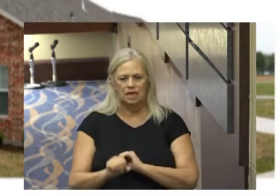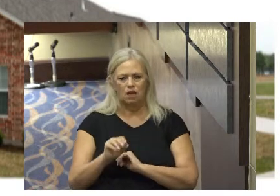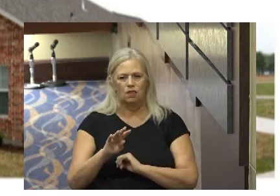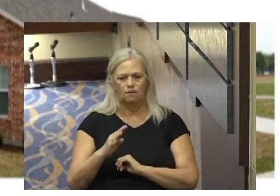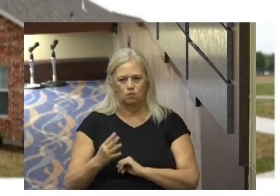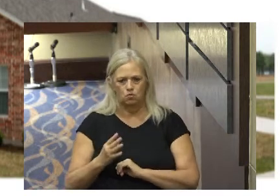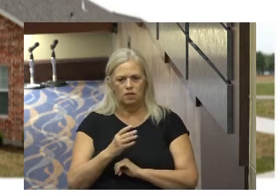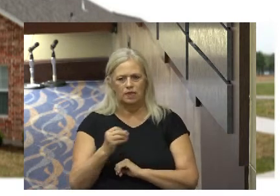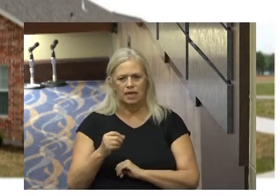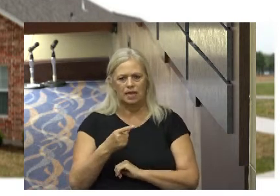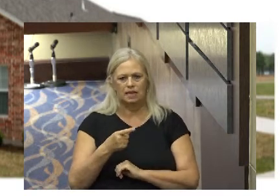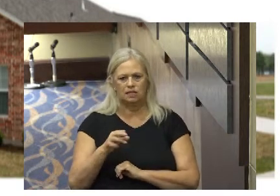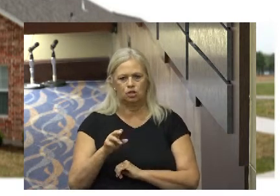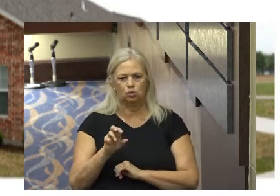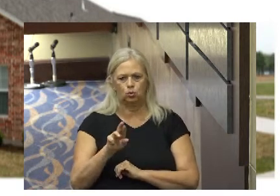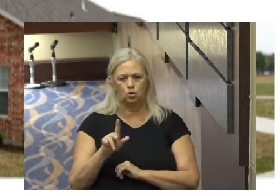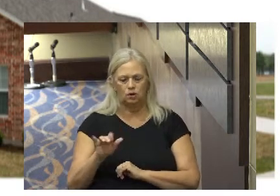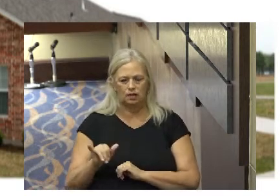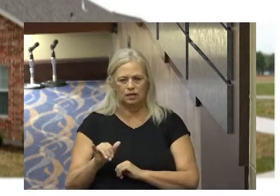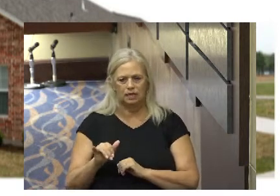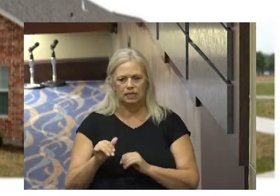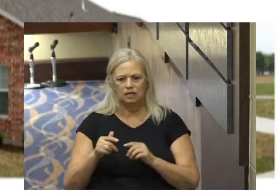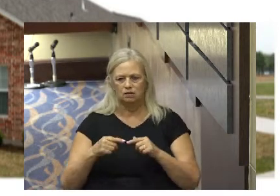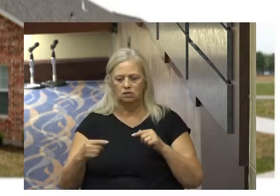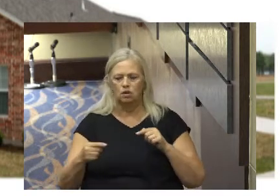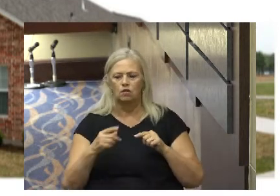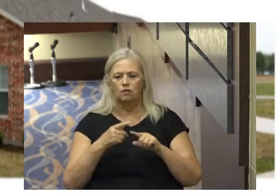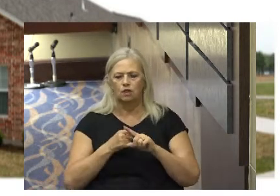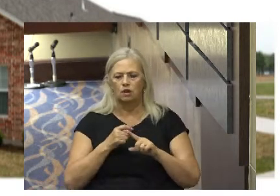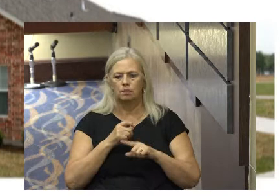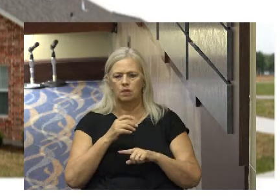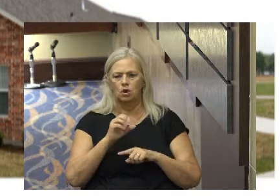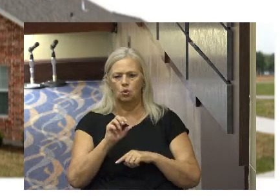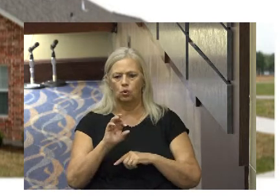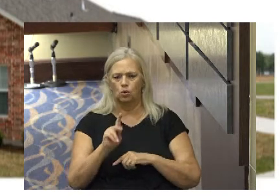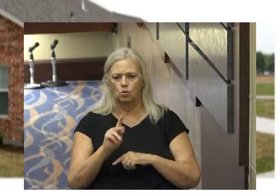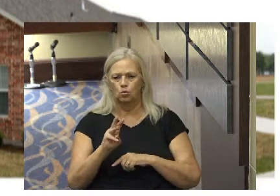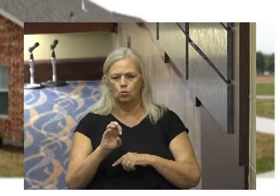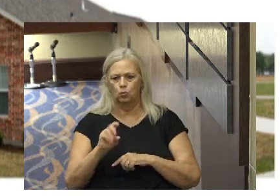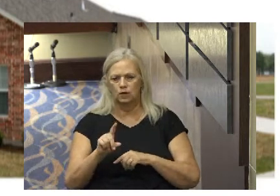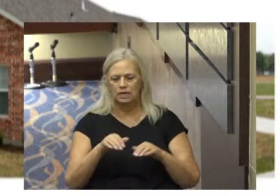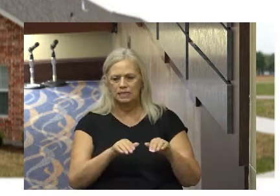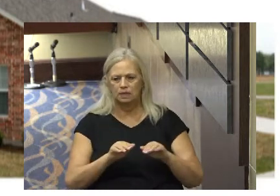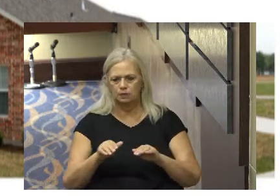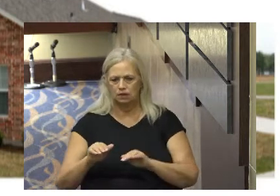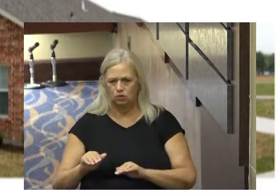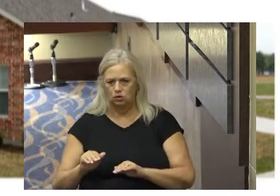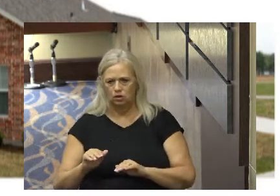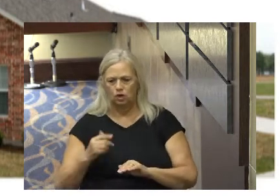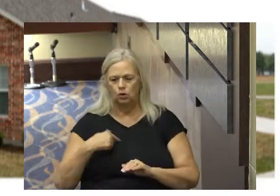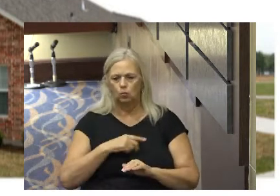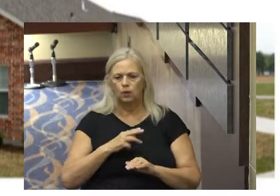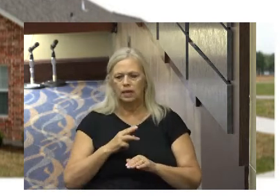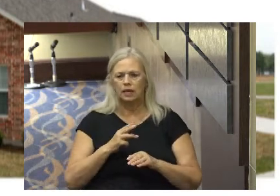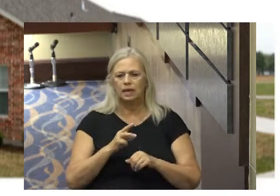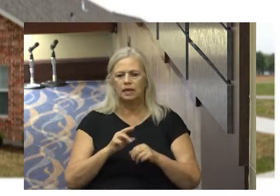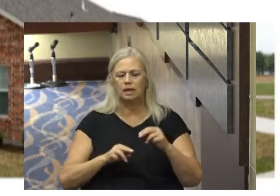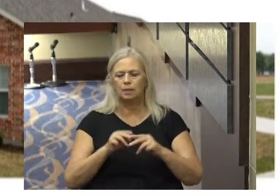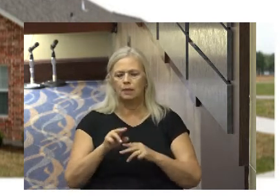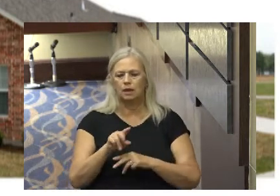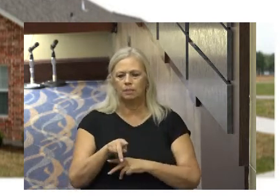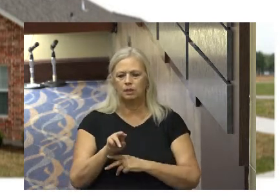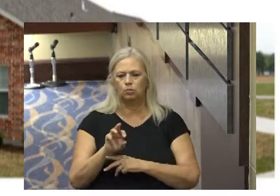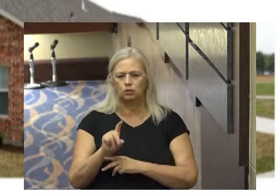Gurley, adjacent to the Oakwood Cemetery. We built a PUD, a Planned Unit